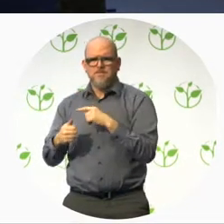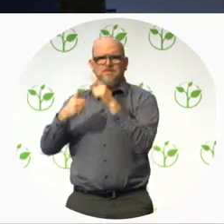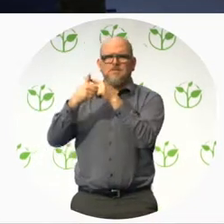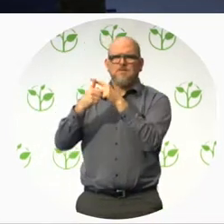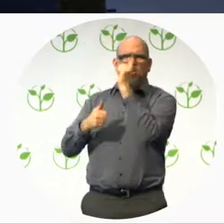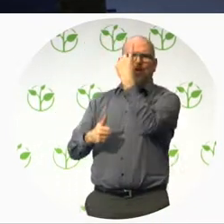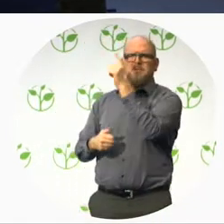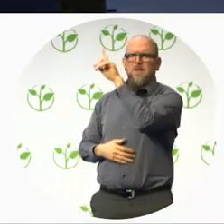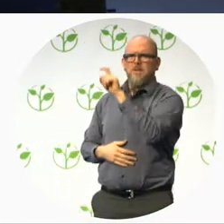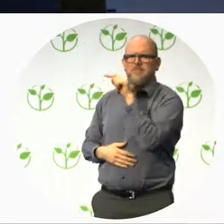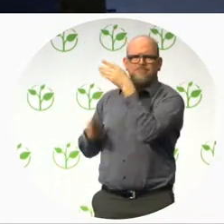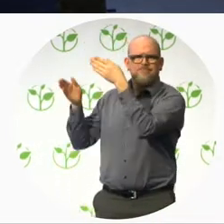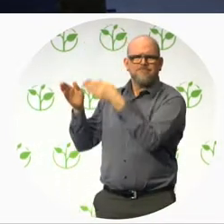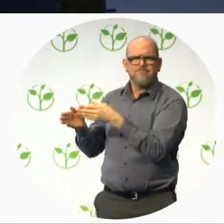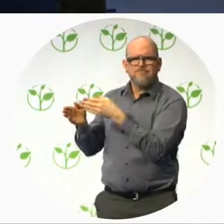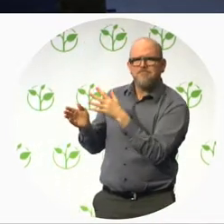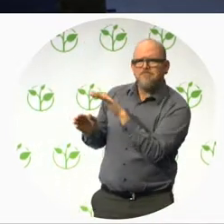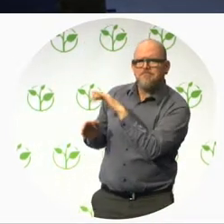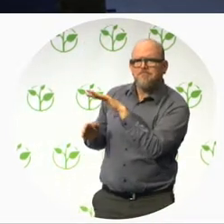about storytelling.